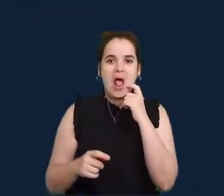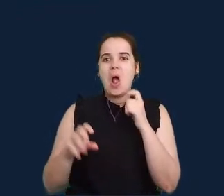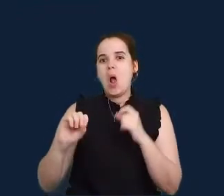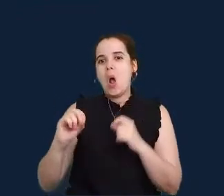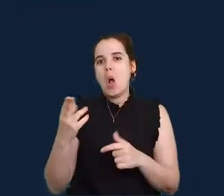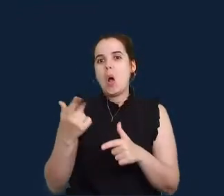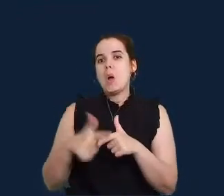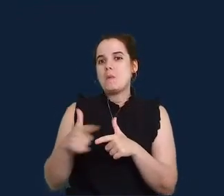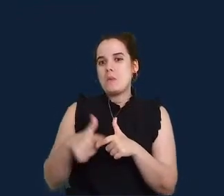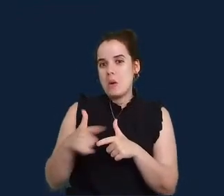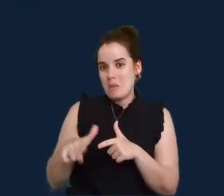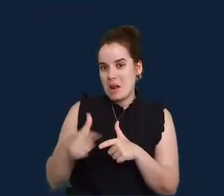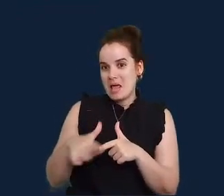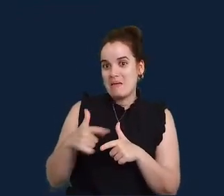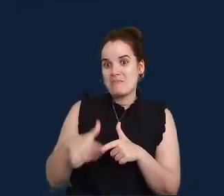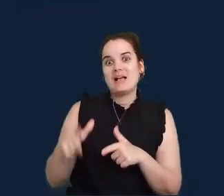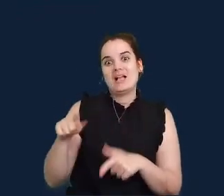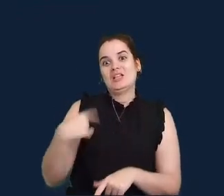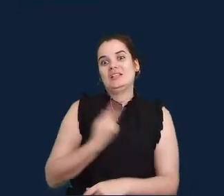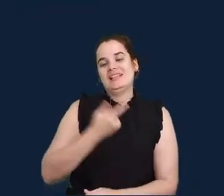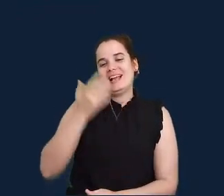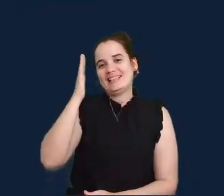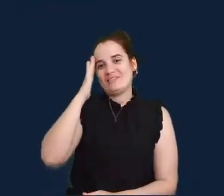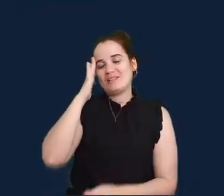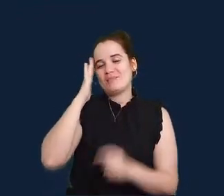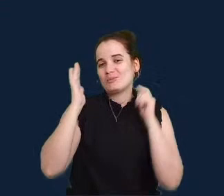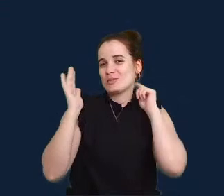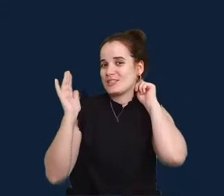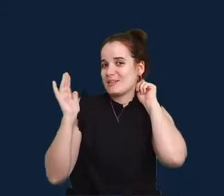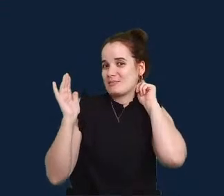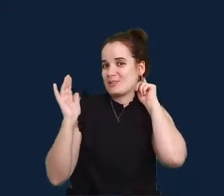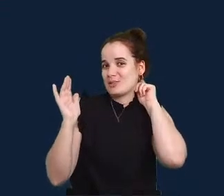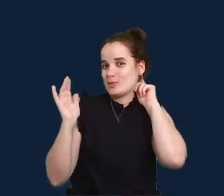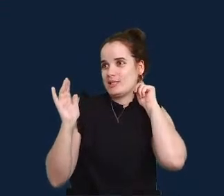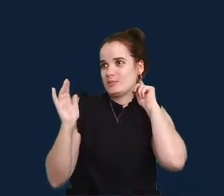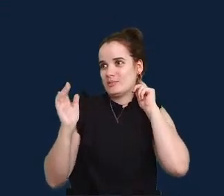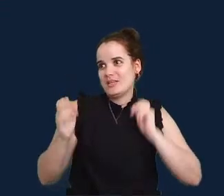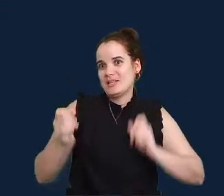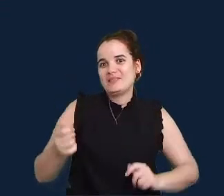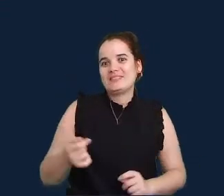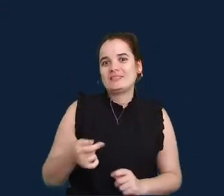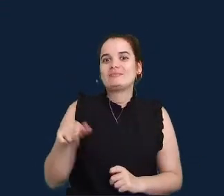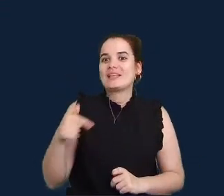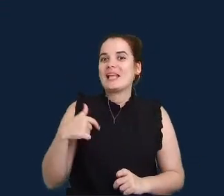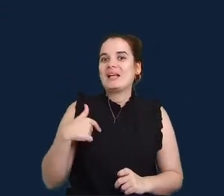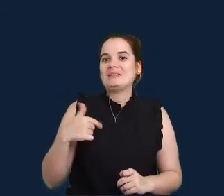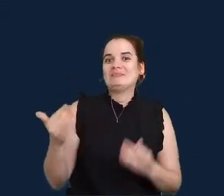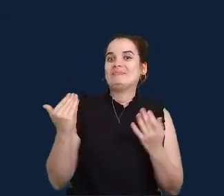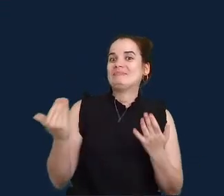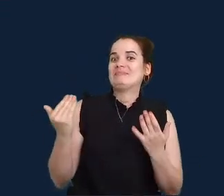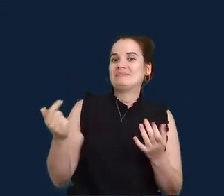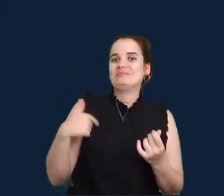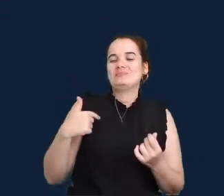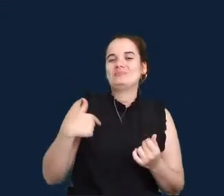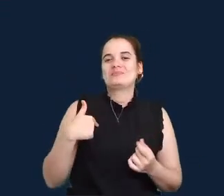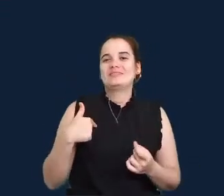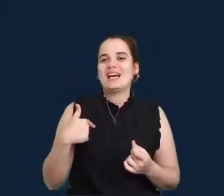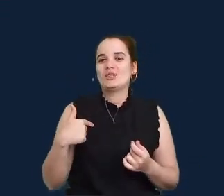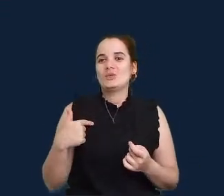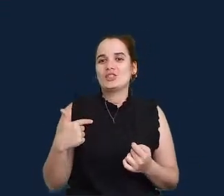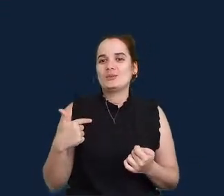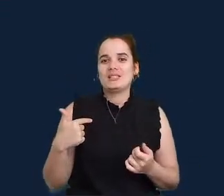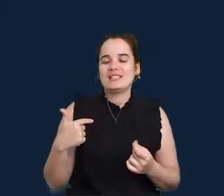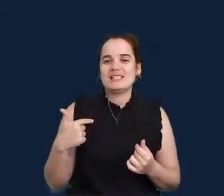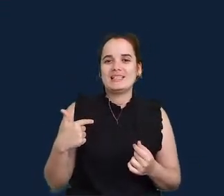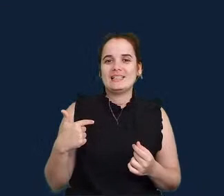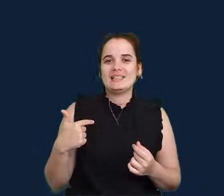so I'm not questioning that at all. Like underreporting is like has been a problem globally. So